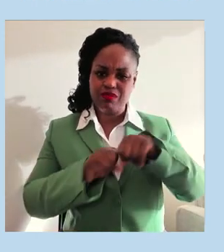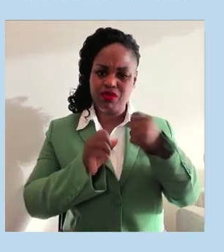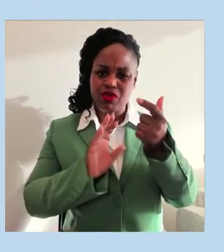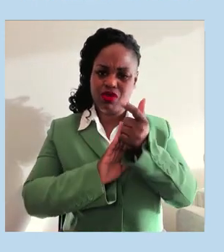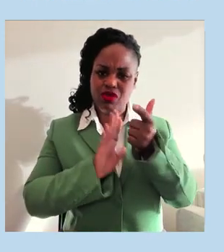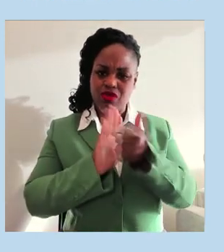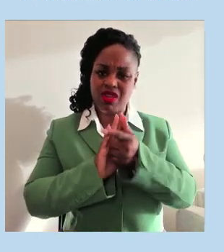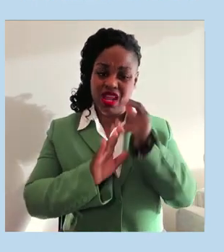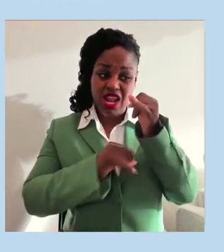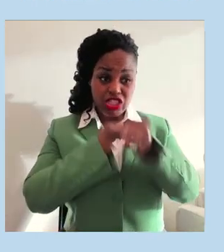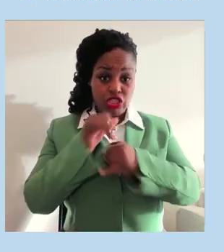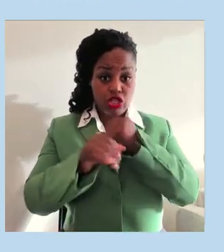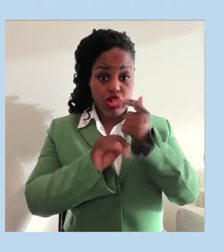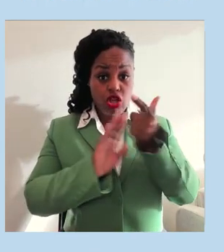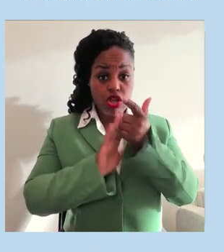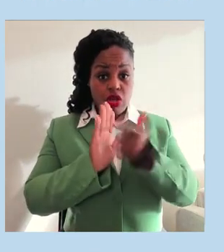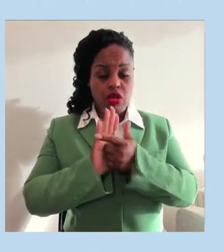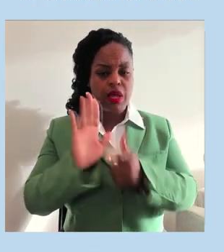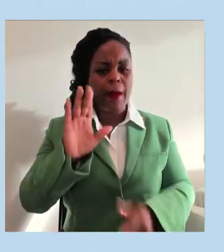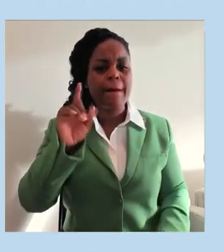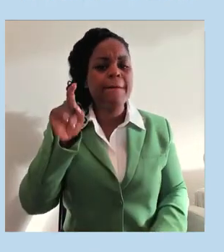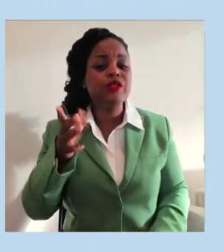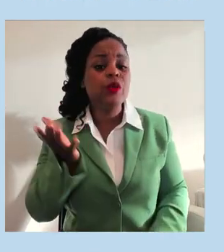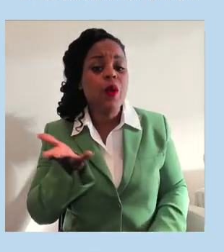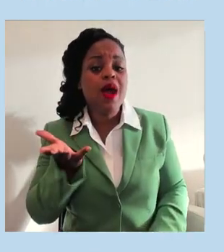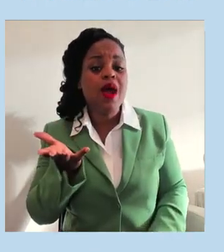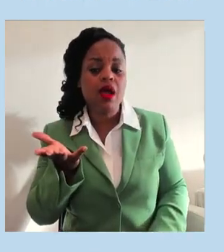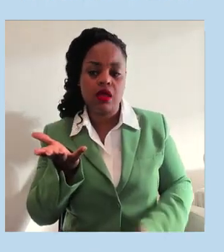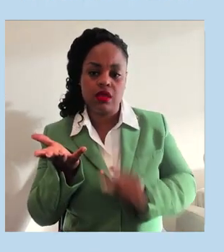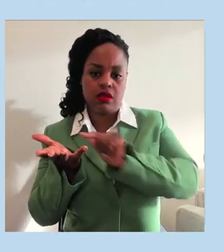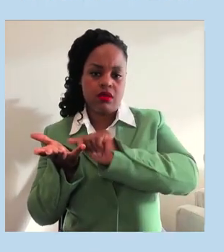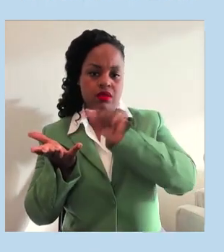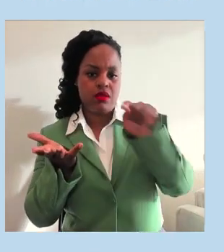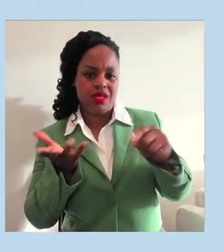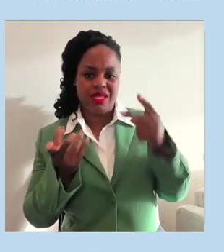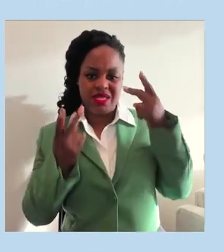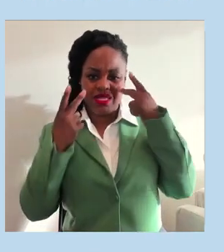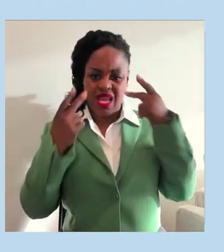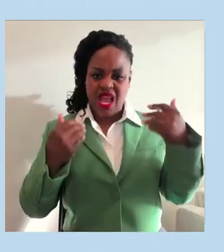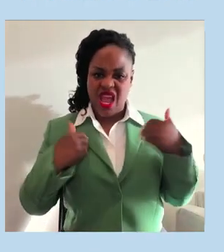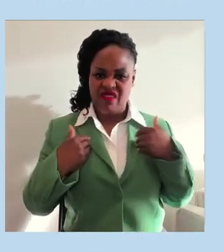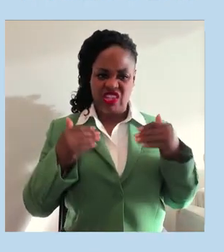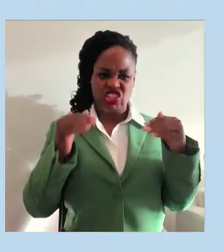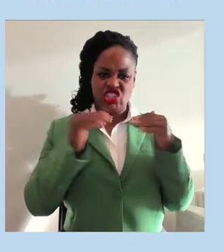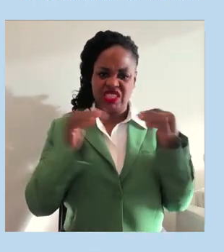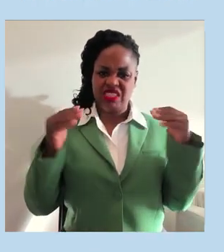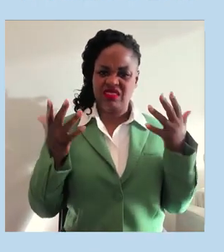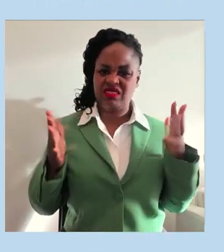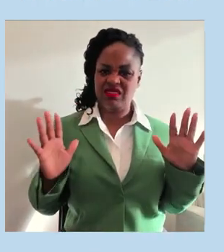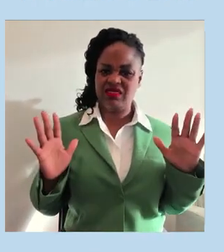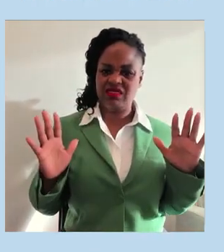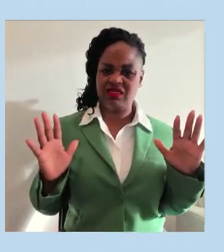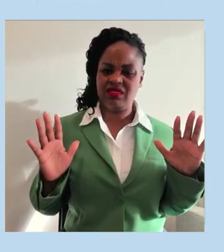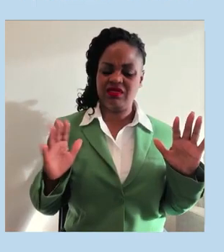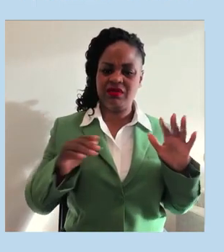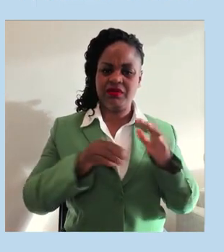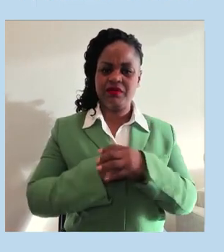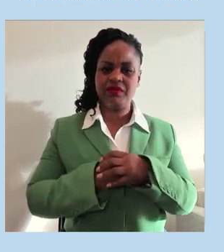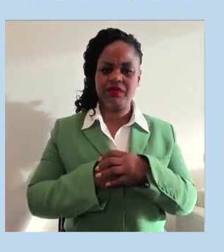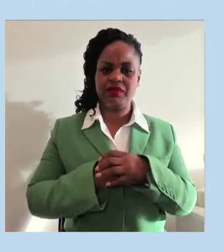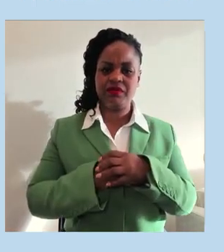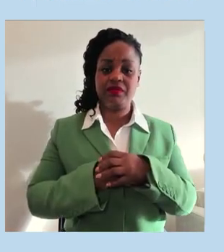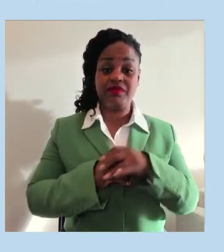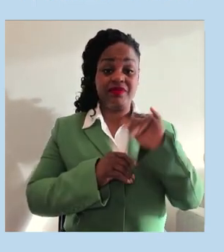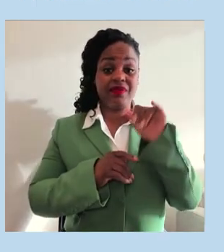justice for the survivors. And this process must include atrocity determinations as well as tool